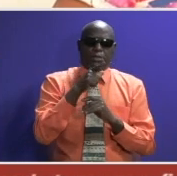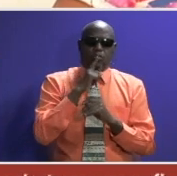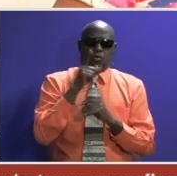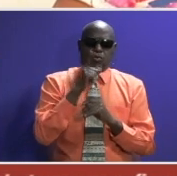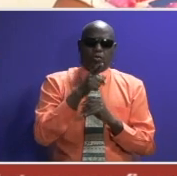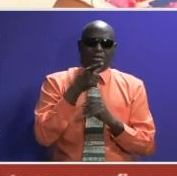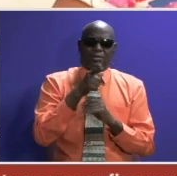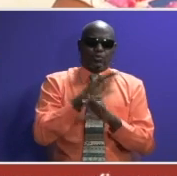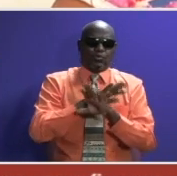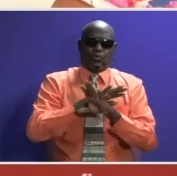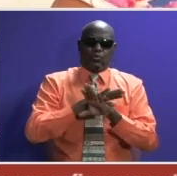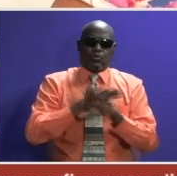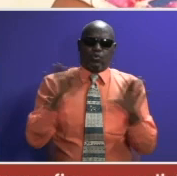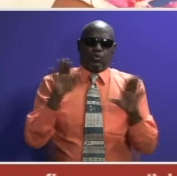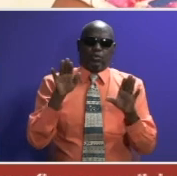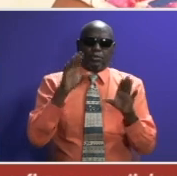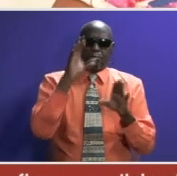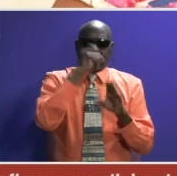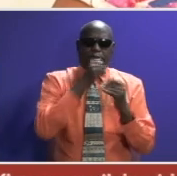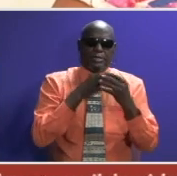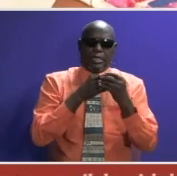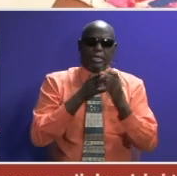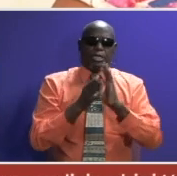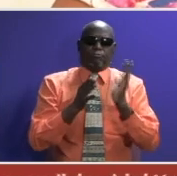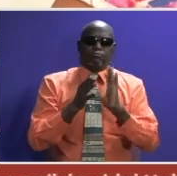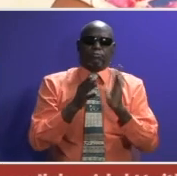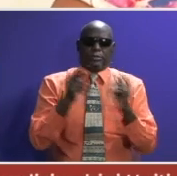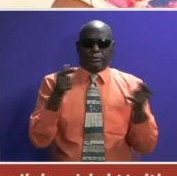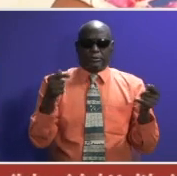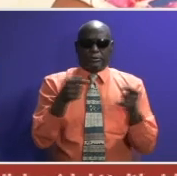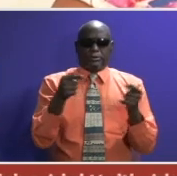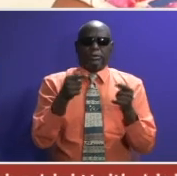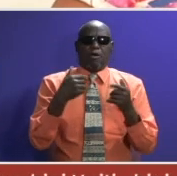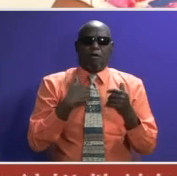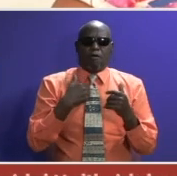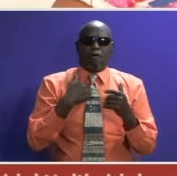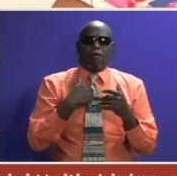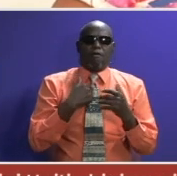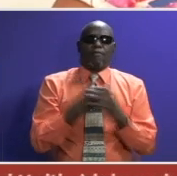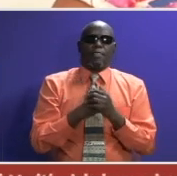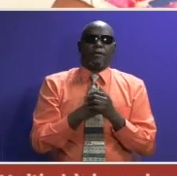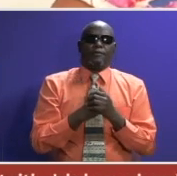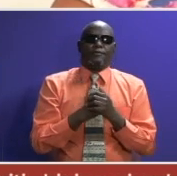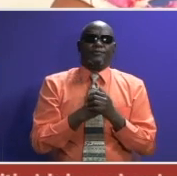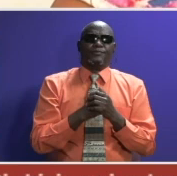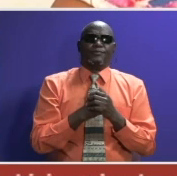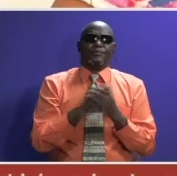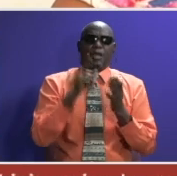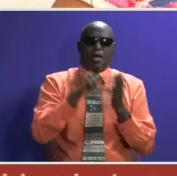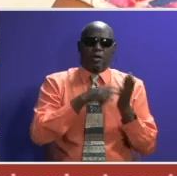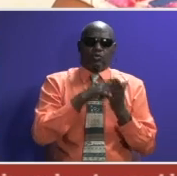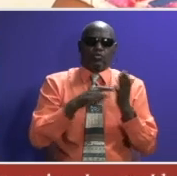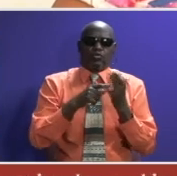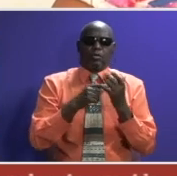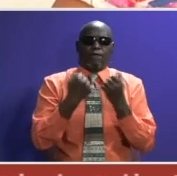are not merely misguided. They are blatant assault on the very foundation of a